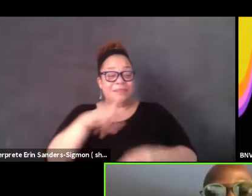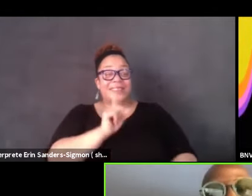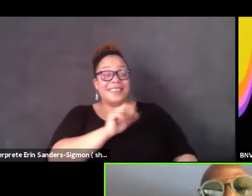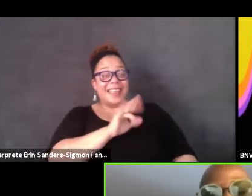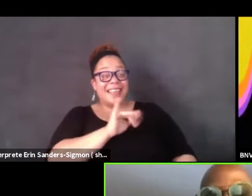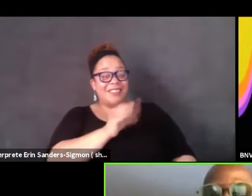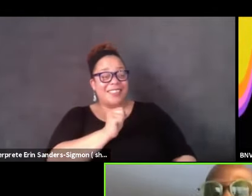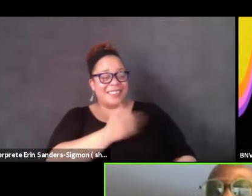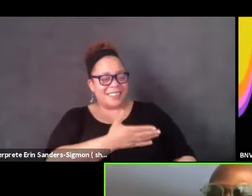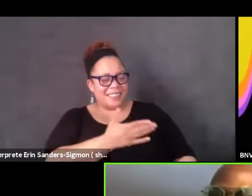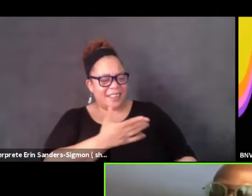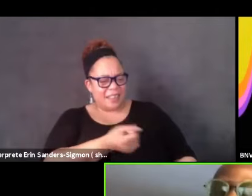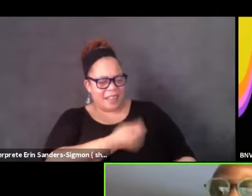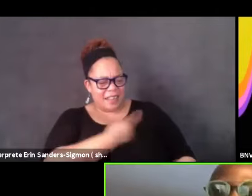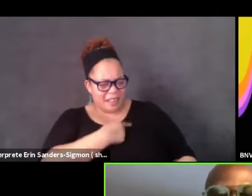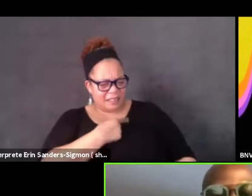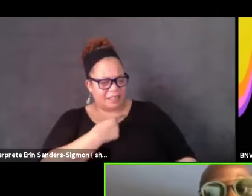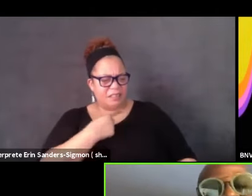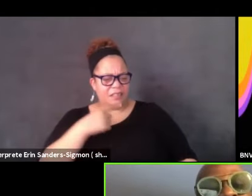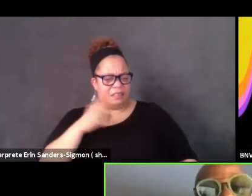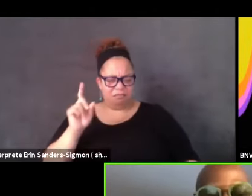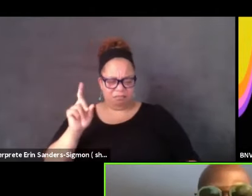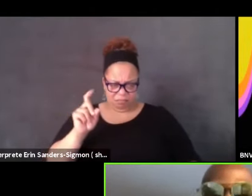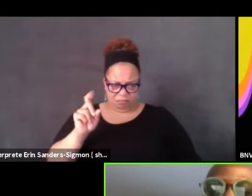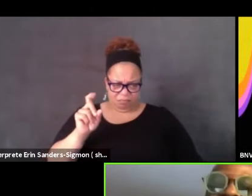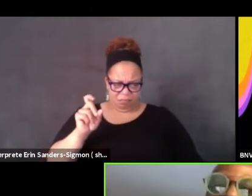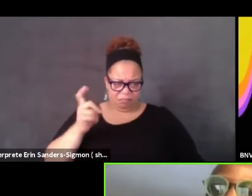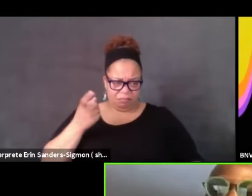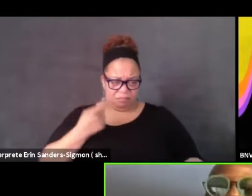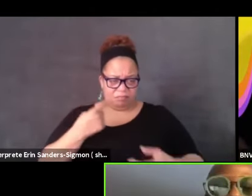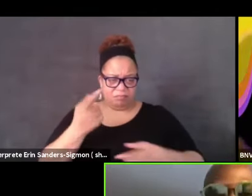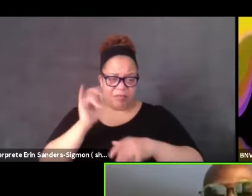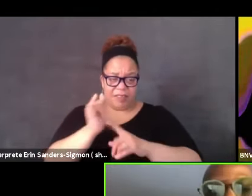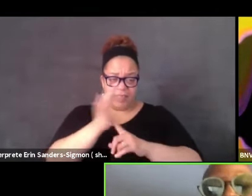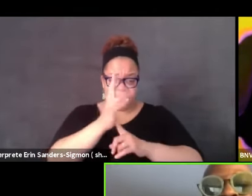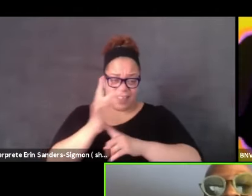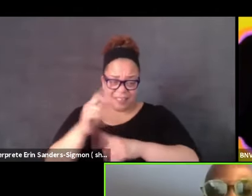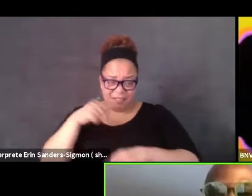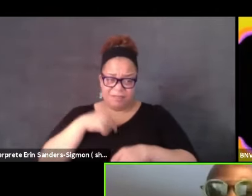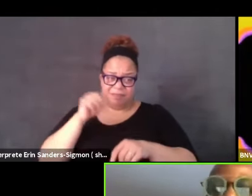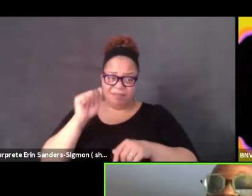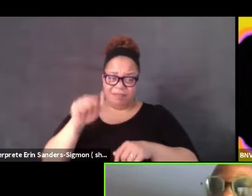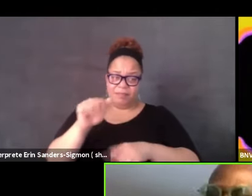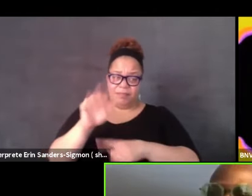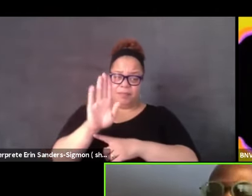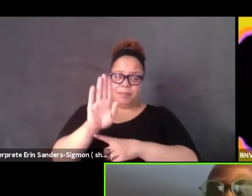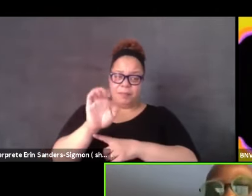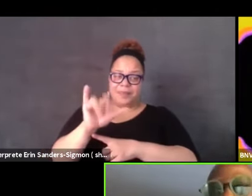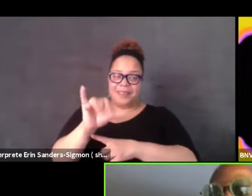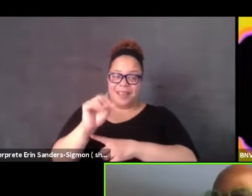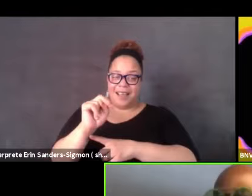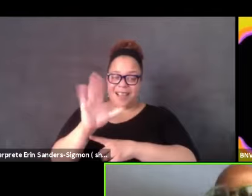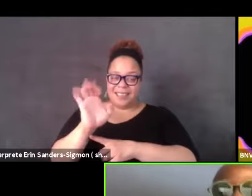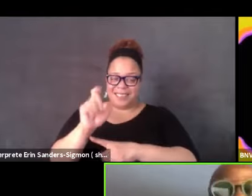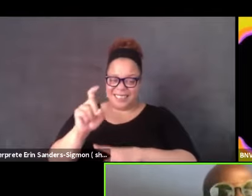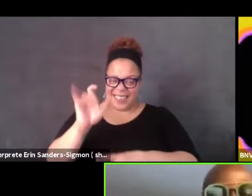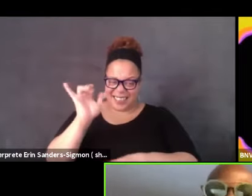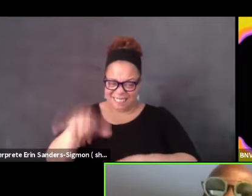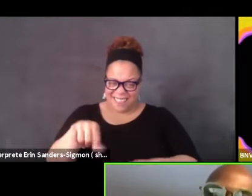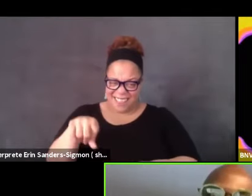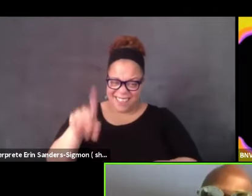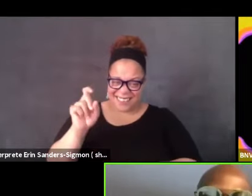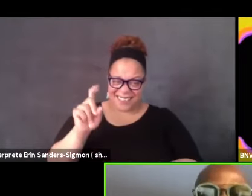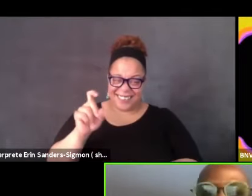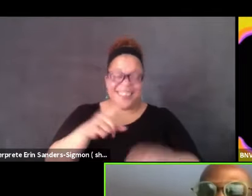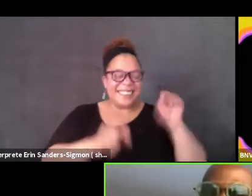is. My patron saints are with us. Uncle James and Auntie B are both here in the house. I got the shit smelling